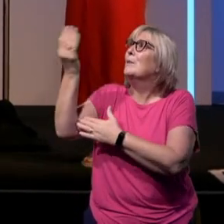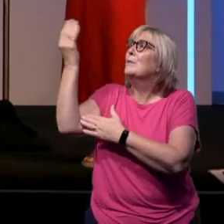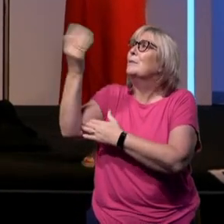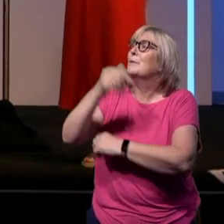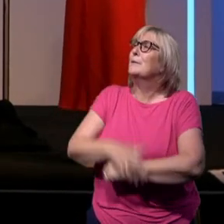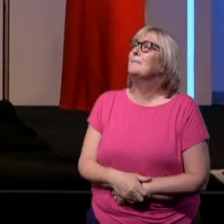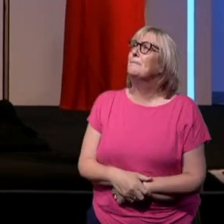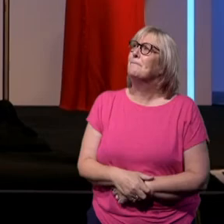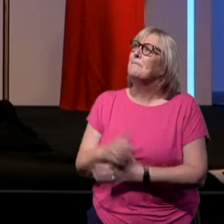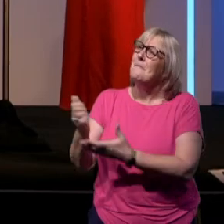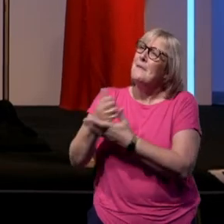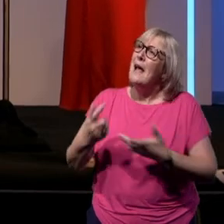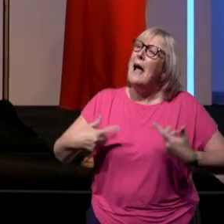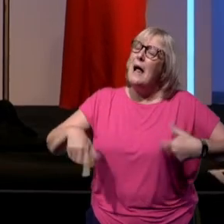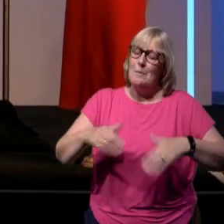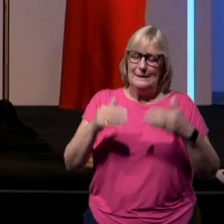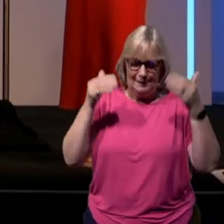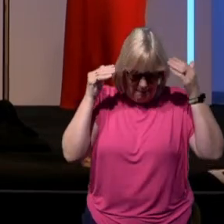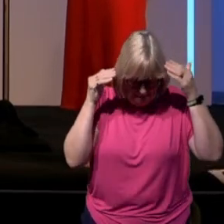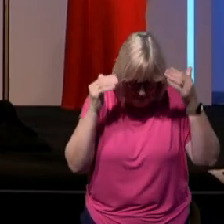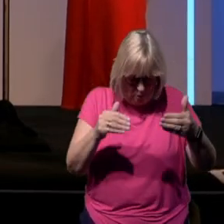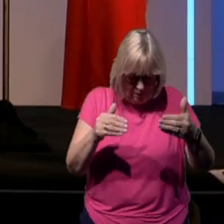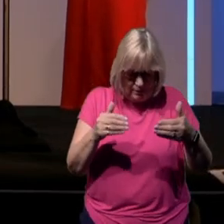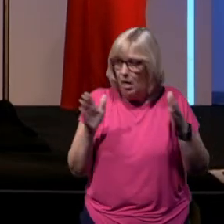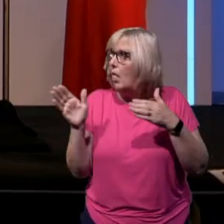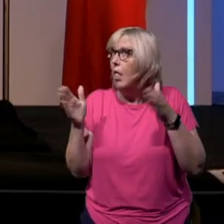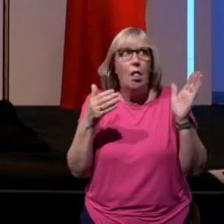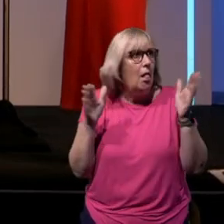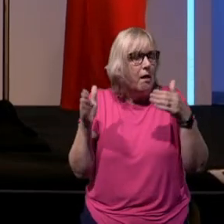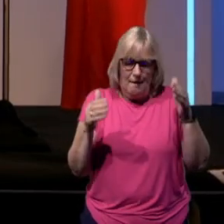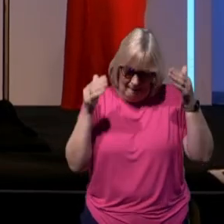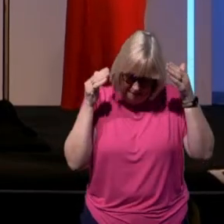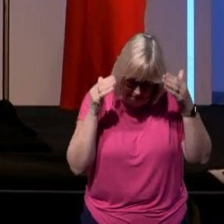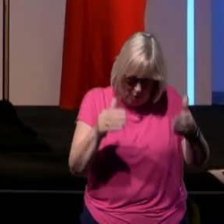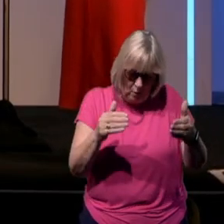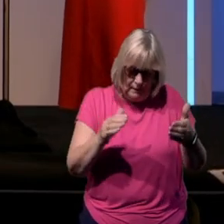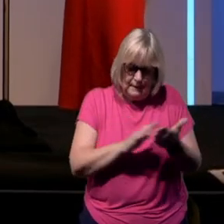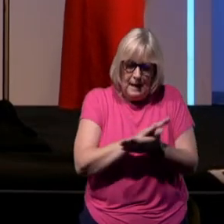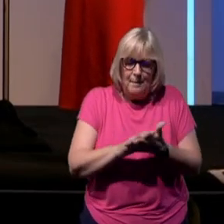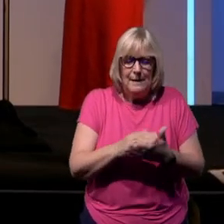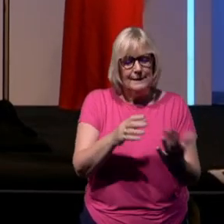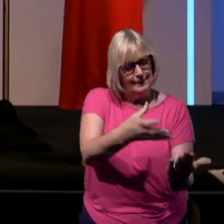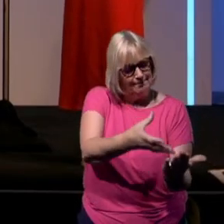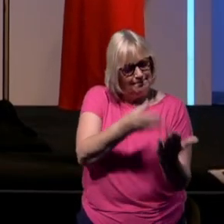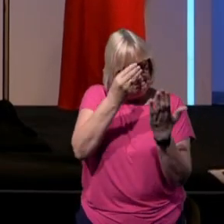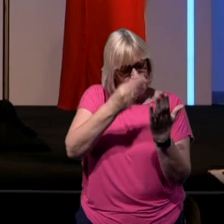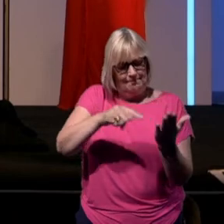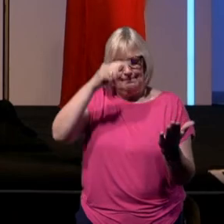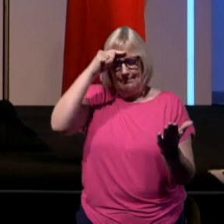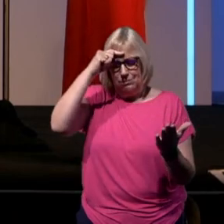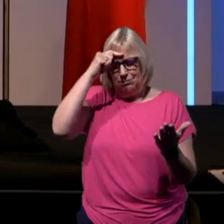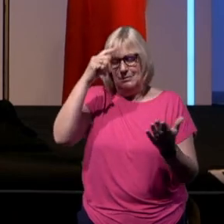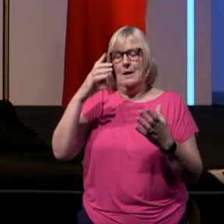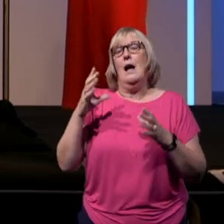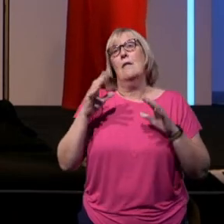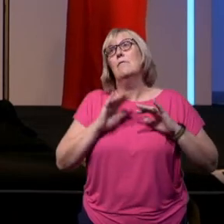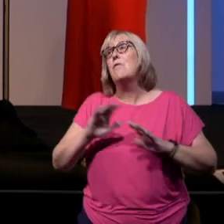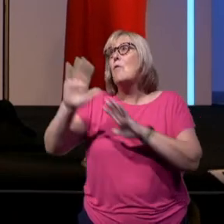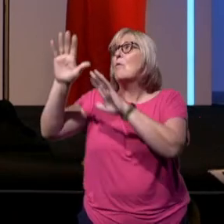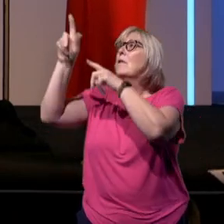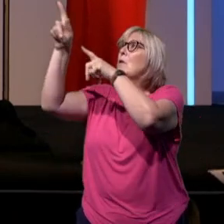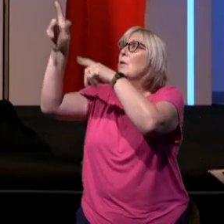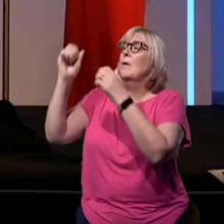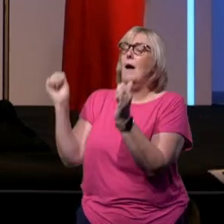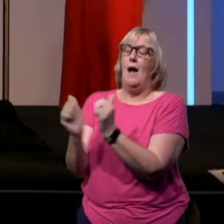be focused and free from distraction so that your word has a lasting impact on our lives for your glory. In Jesus'